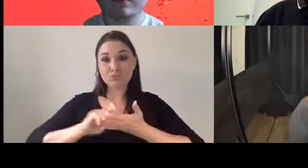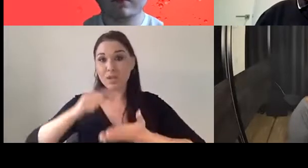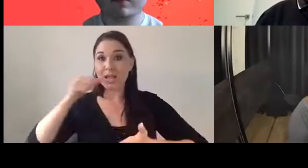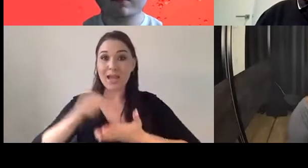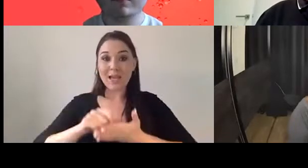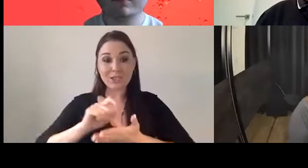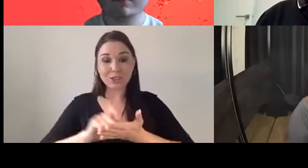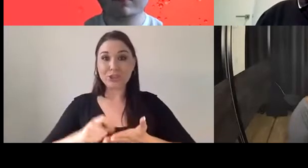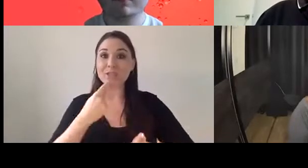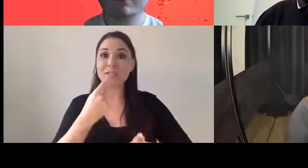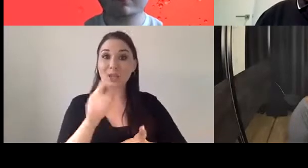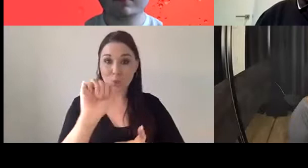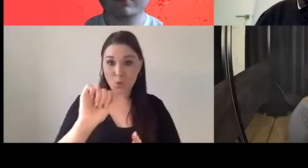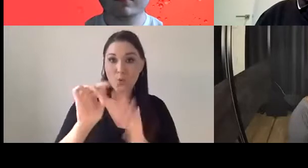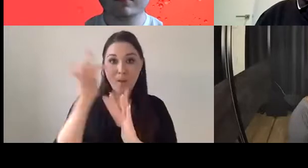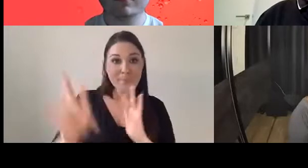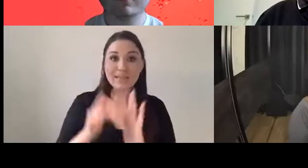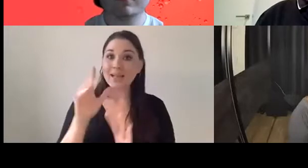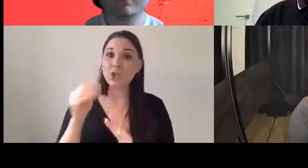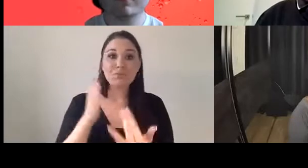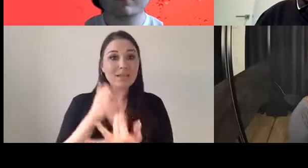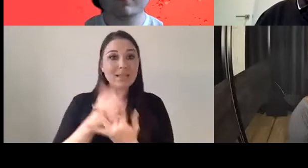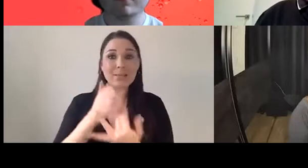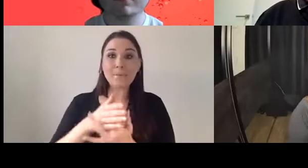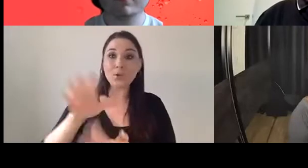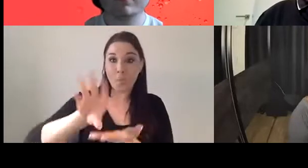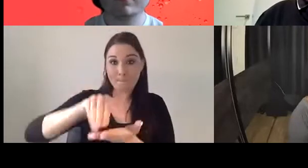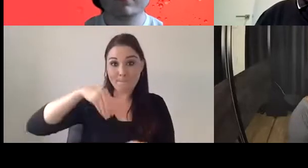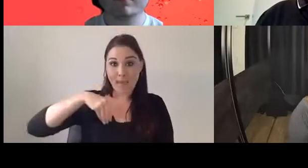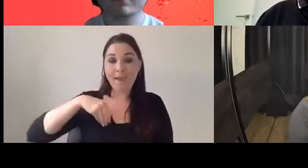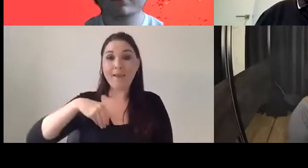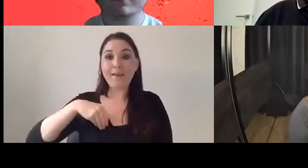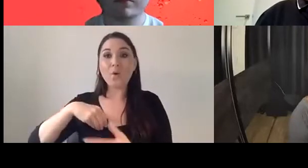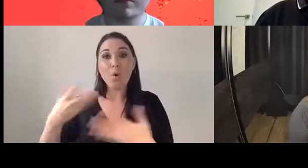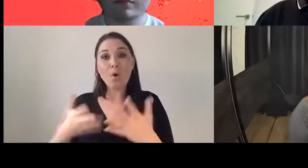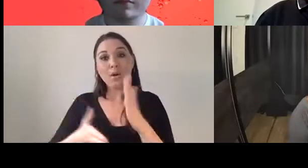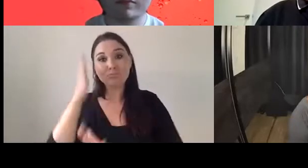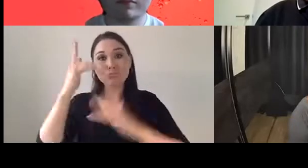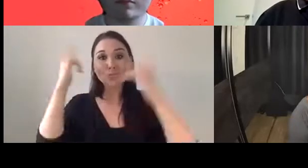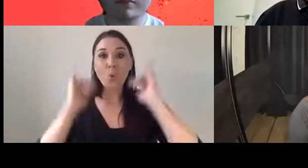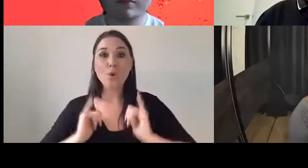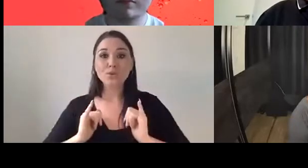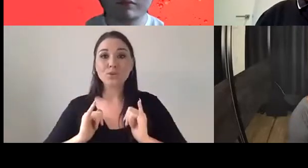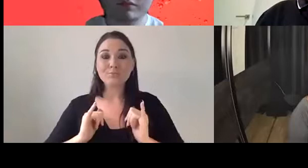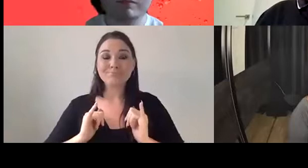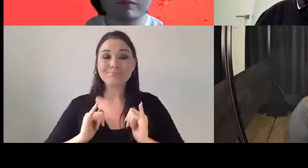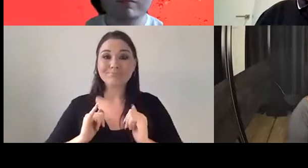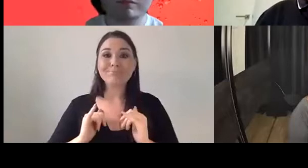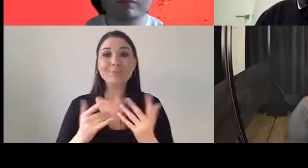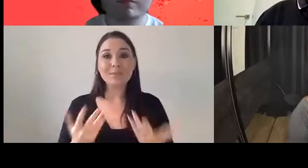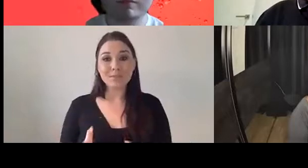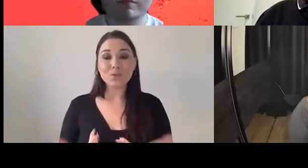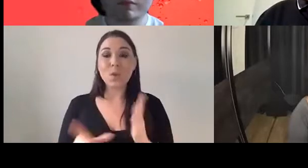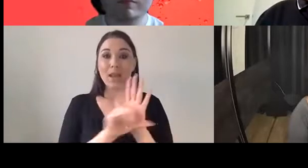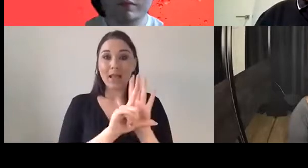website's not accessible. You can either pay us a lot of money to go away, or we can take you to court. Either way, it's going to cost you a lot of money. So there's the